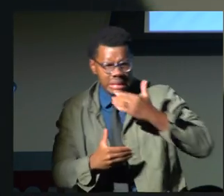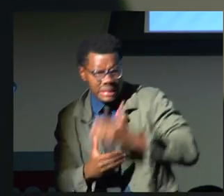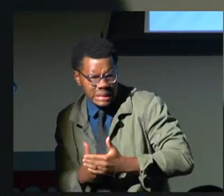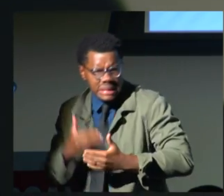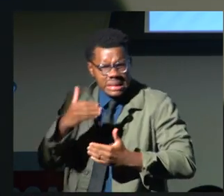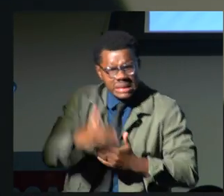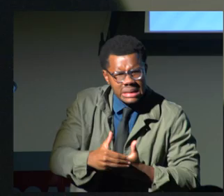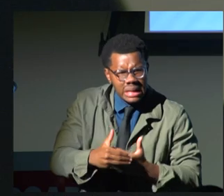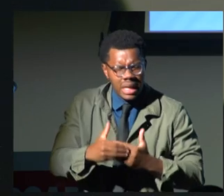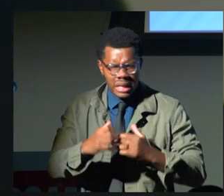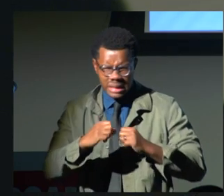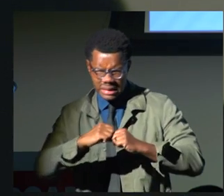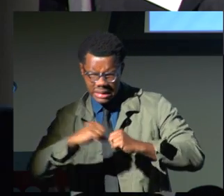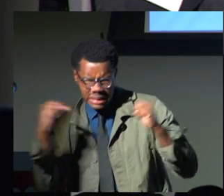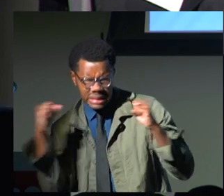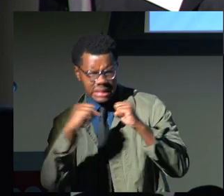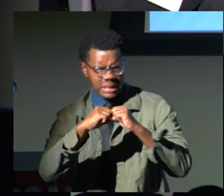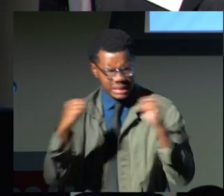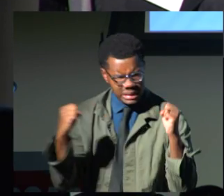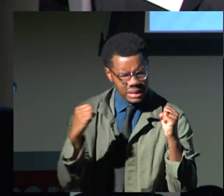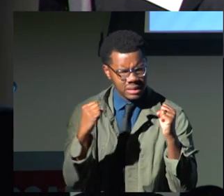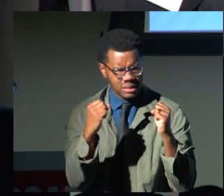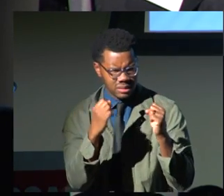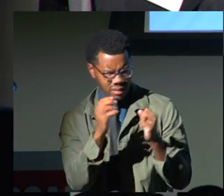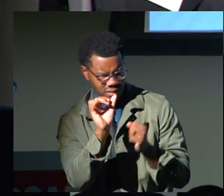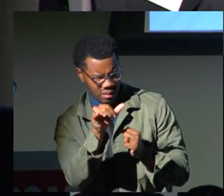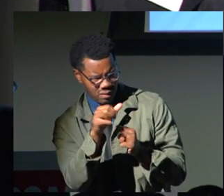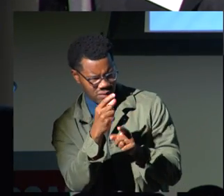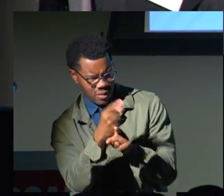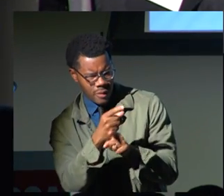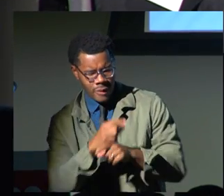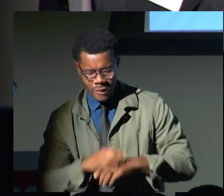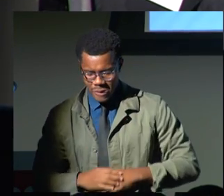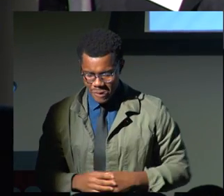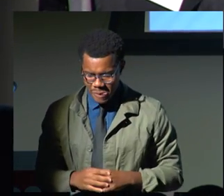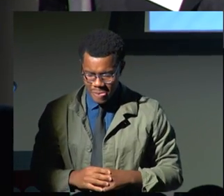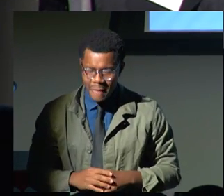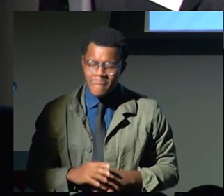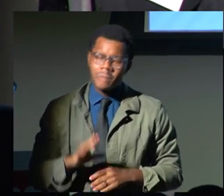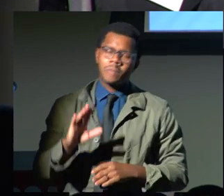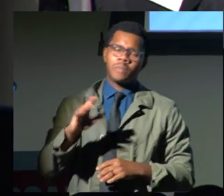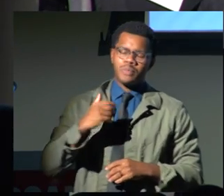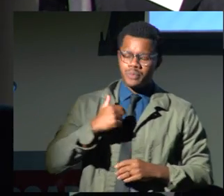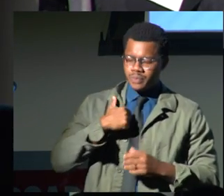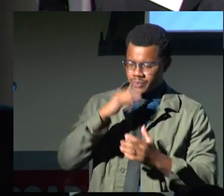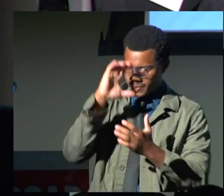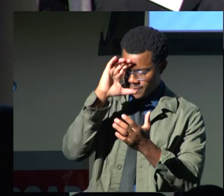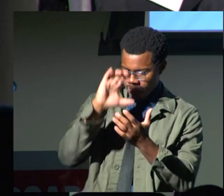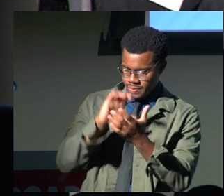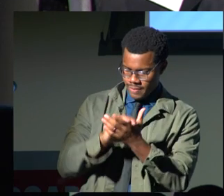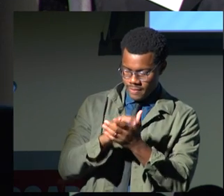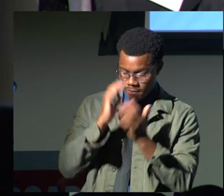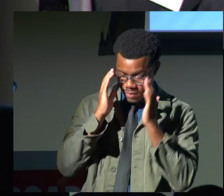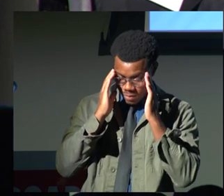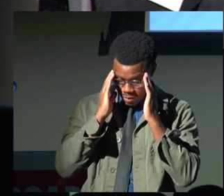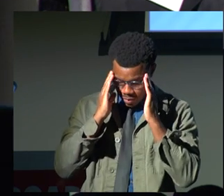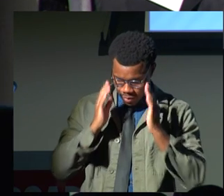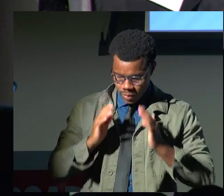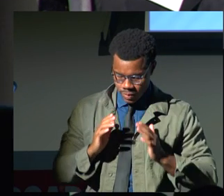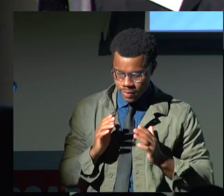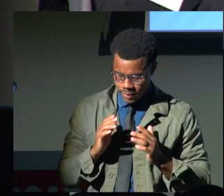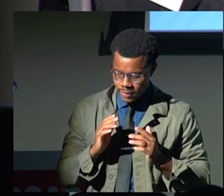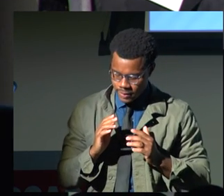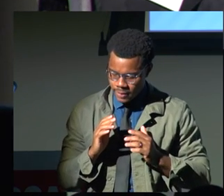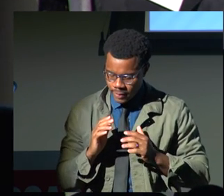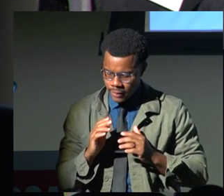You're extending it. Well, does that make sense? What's happened is this. This is what I believe. I think what happens is that you work